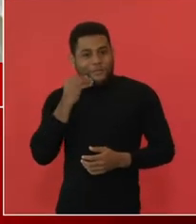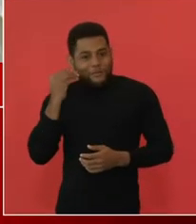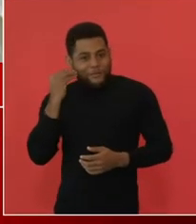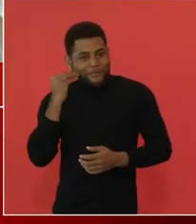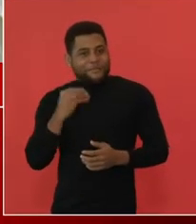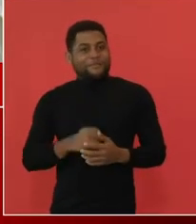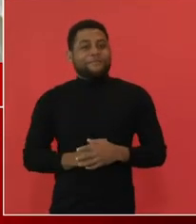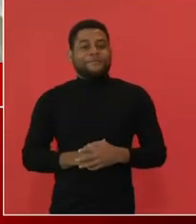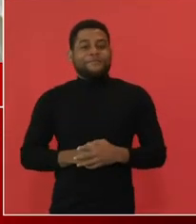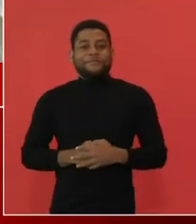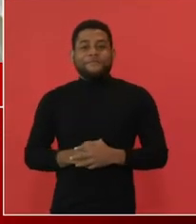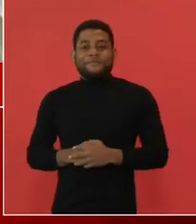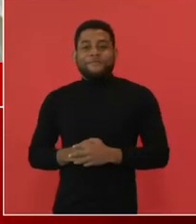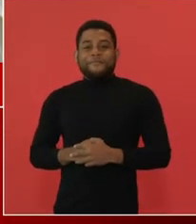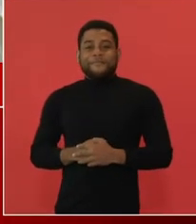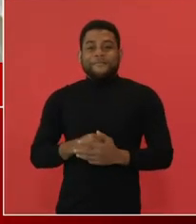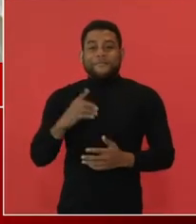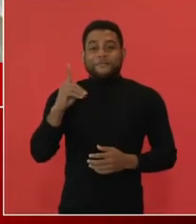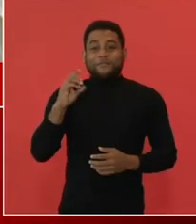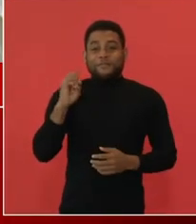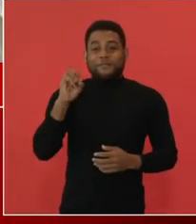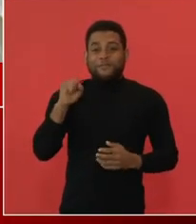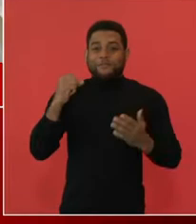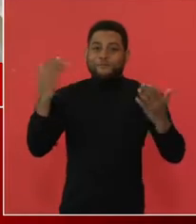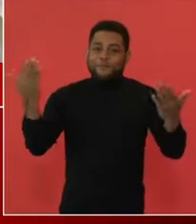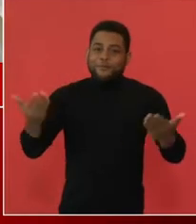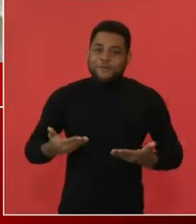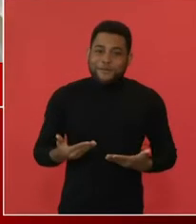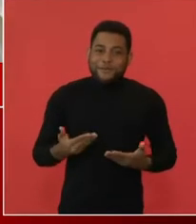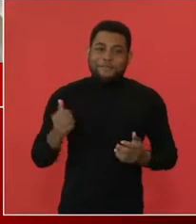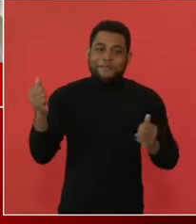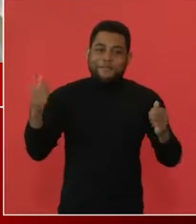DOES is homecoming. Welcome back.